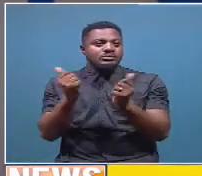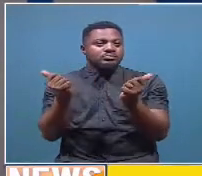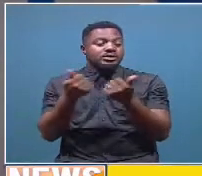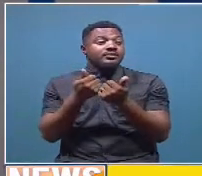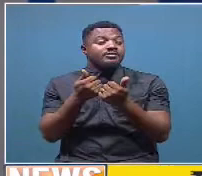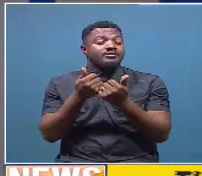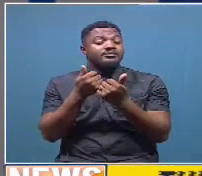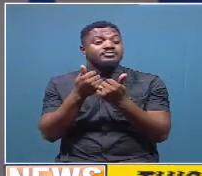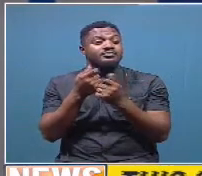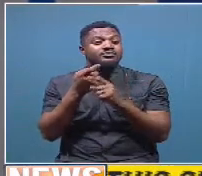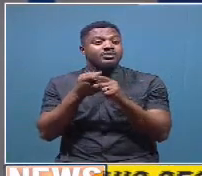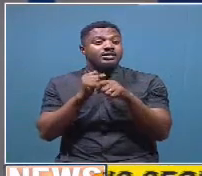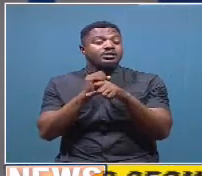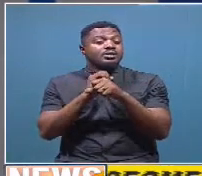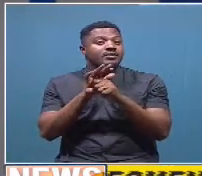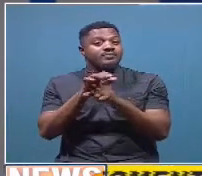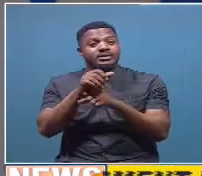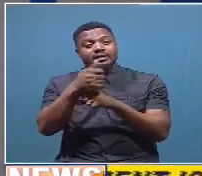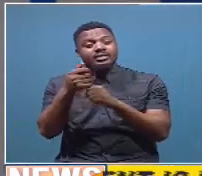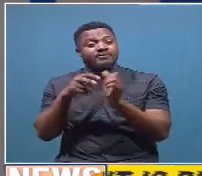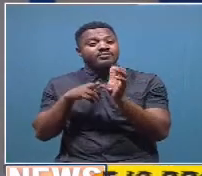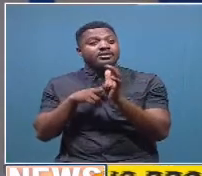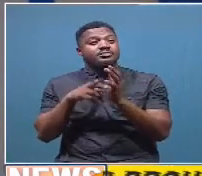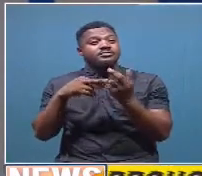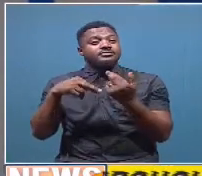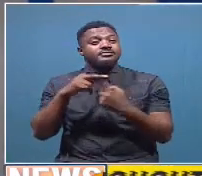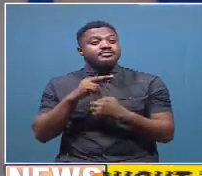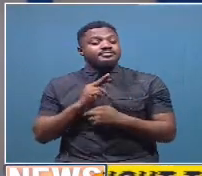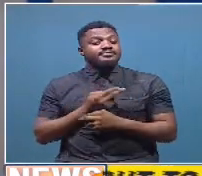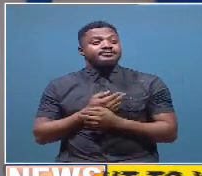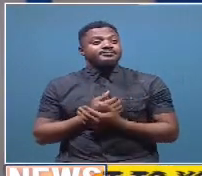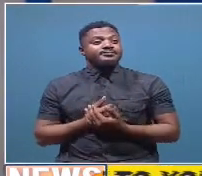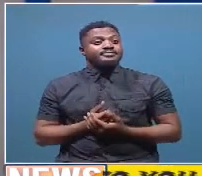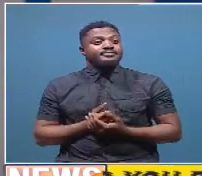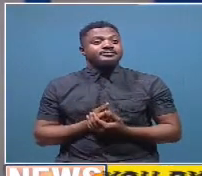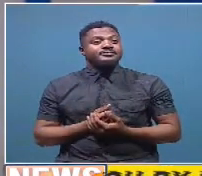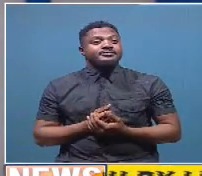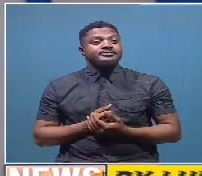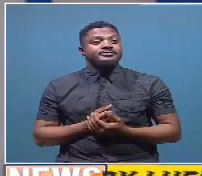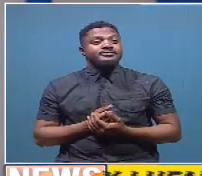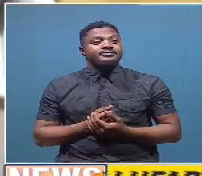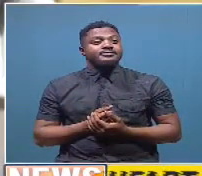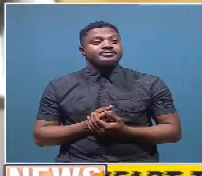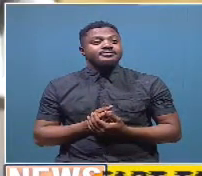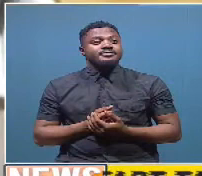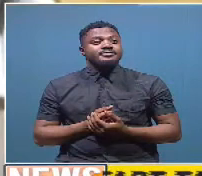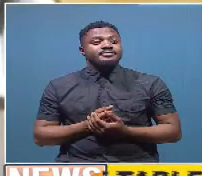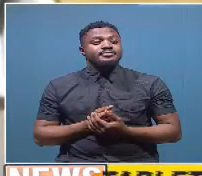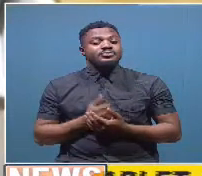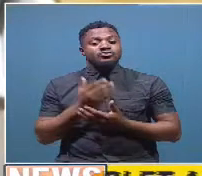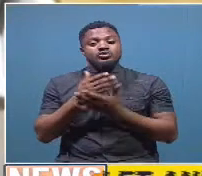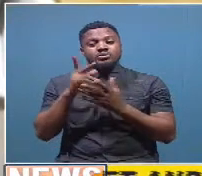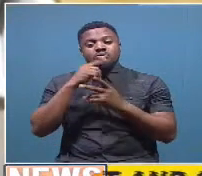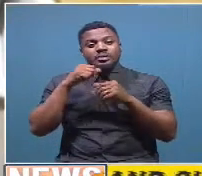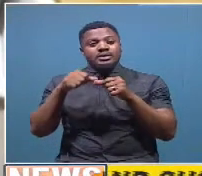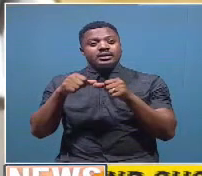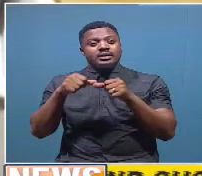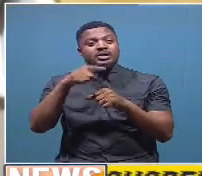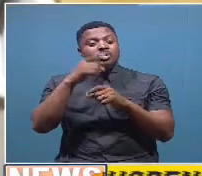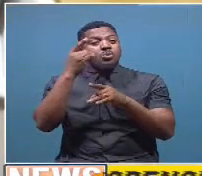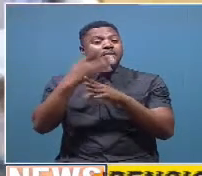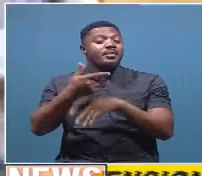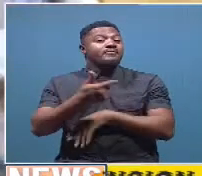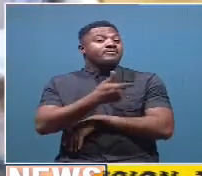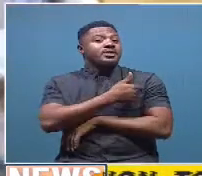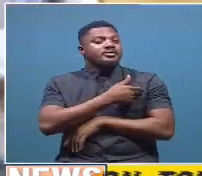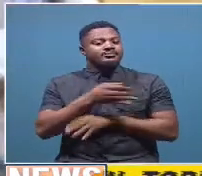the COVID and other virus that is around us has emerged in the community. Some residents who had already taken the